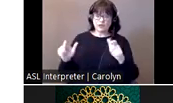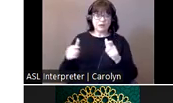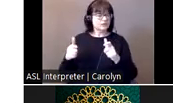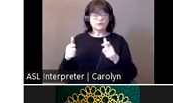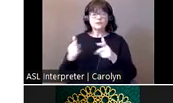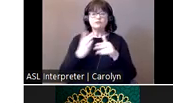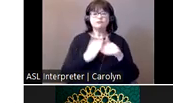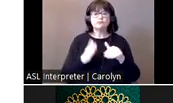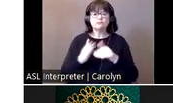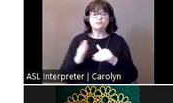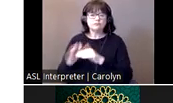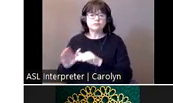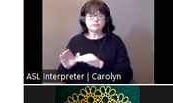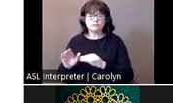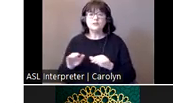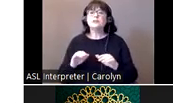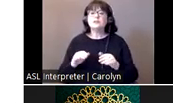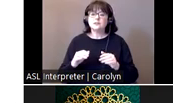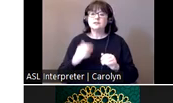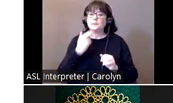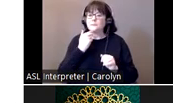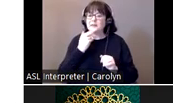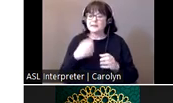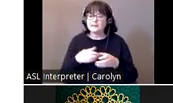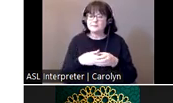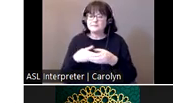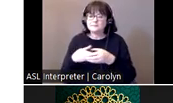packaging two or three of them together to make a mini credential.